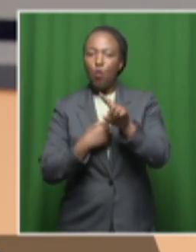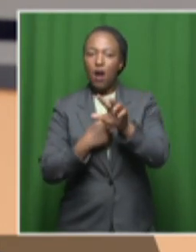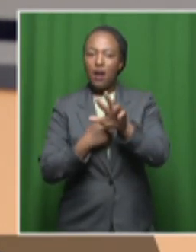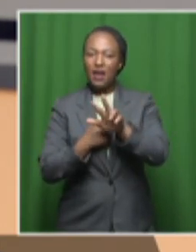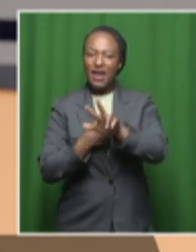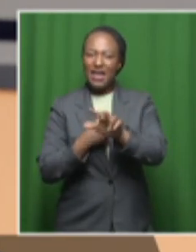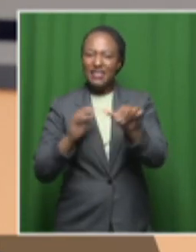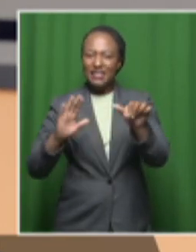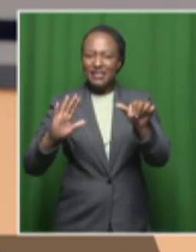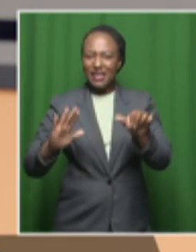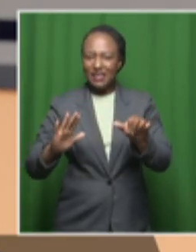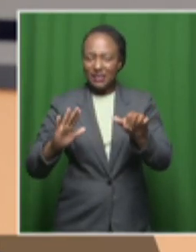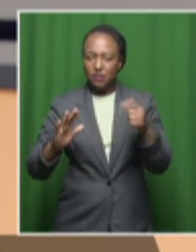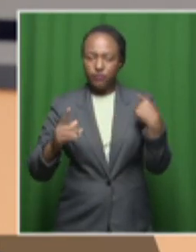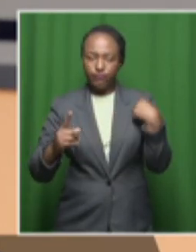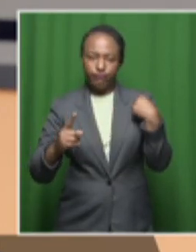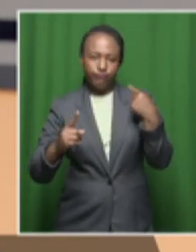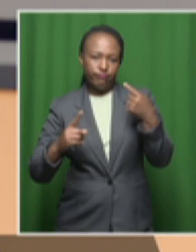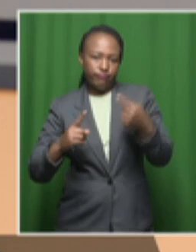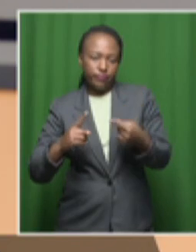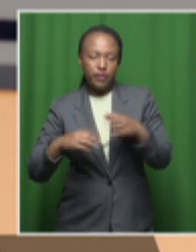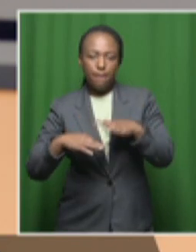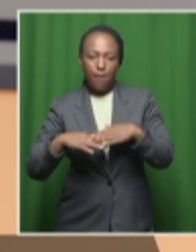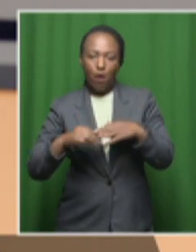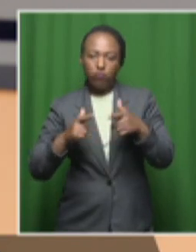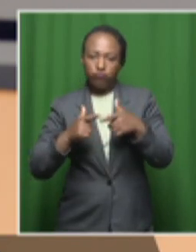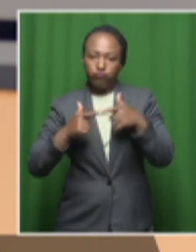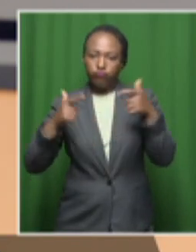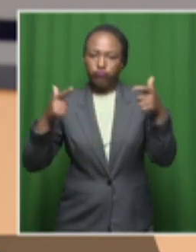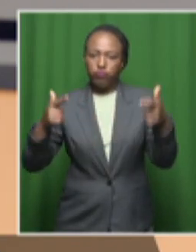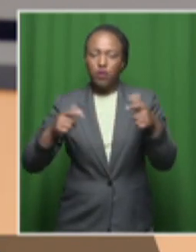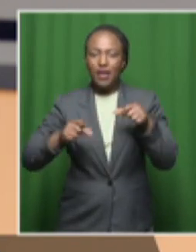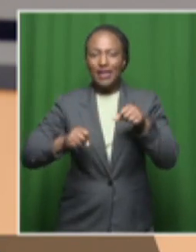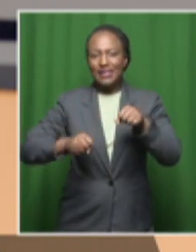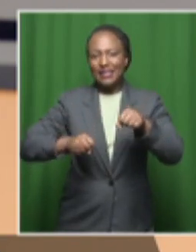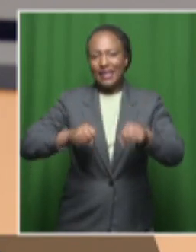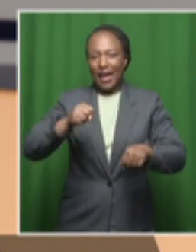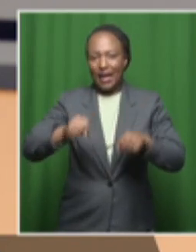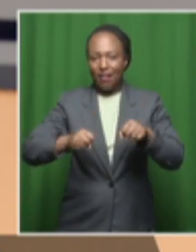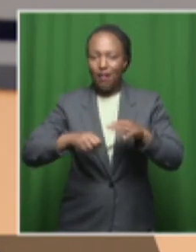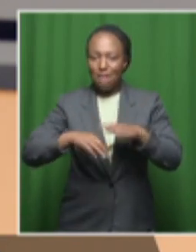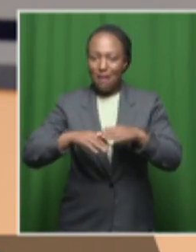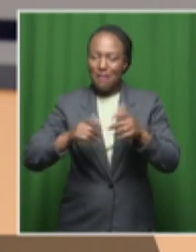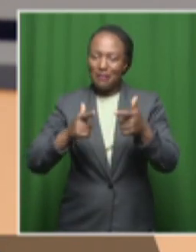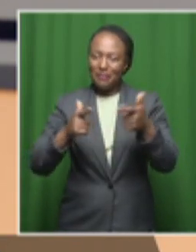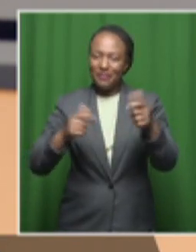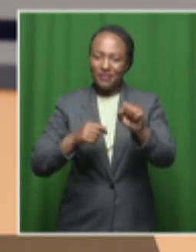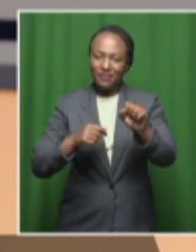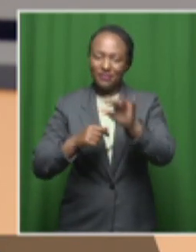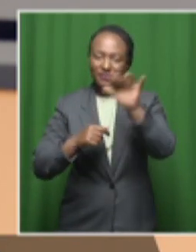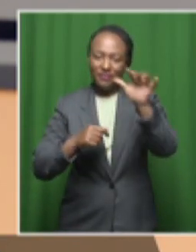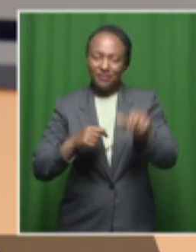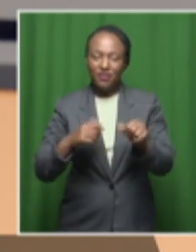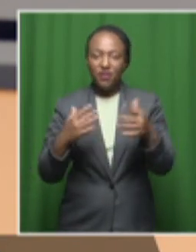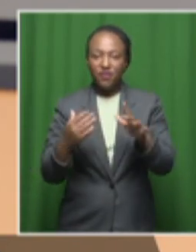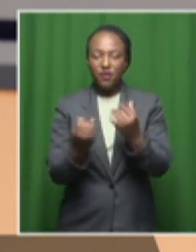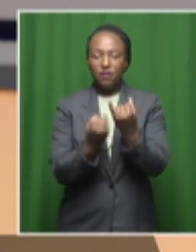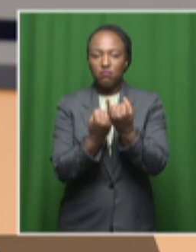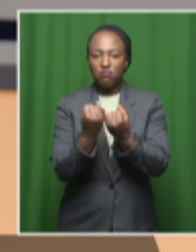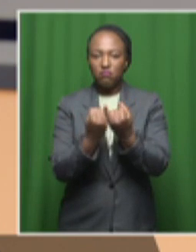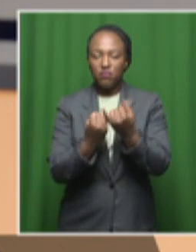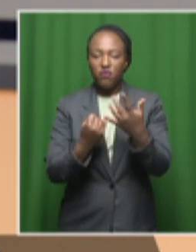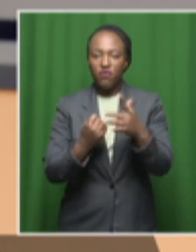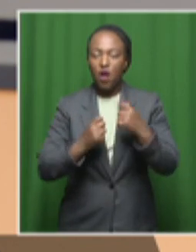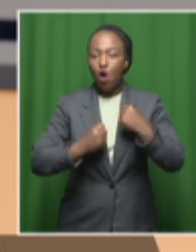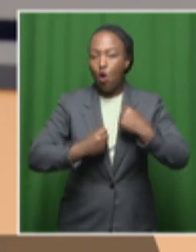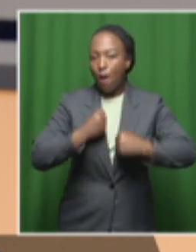has grown in popularity over the years to become one of the premier cycle races in South Africa. This race follows the Comrades marathon